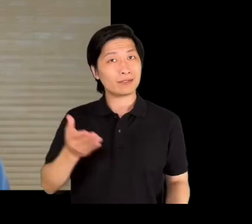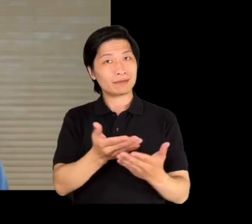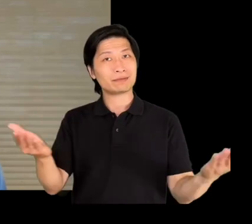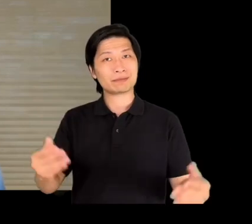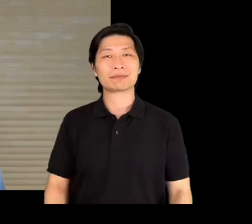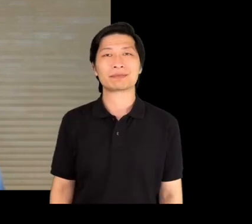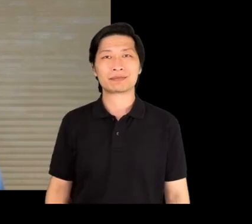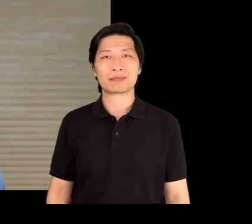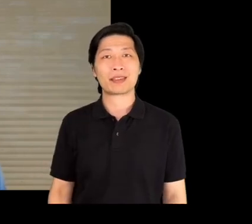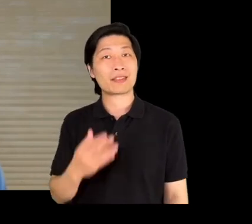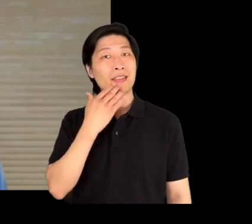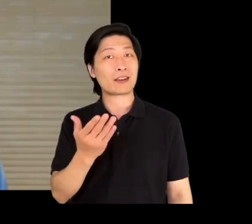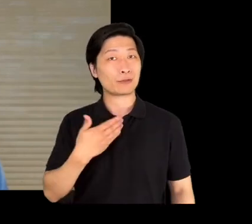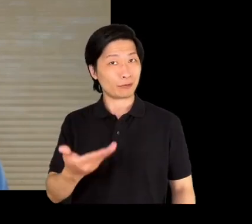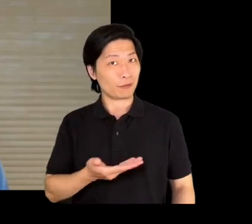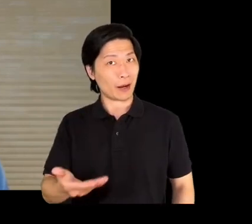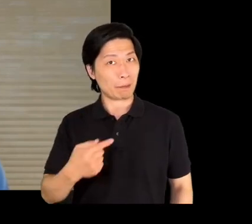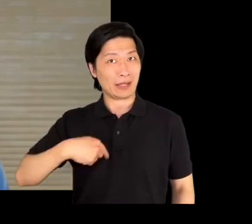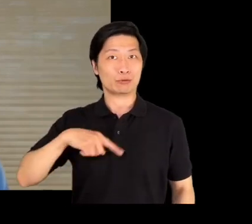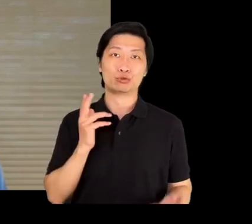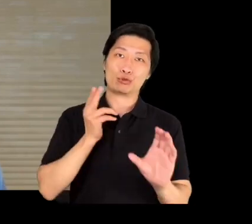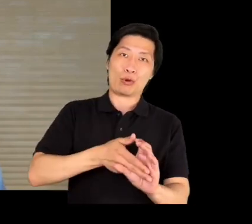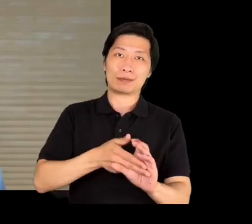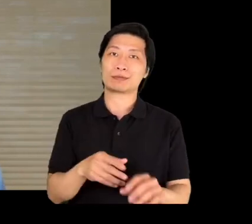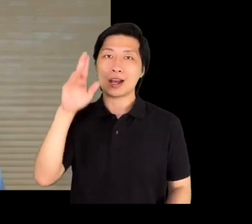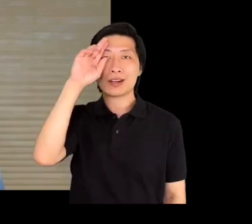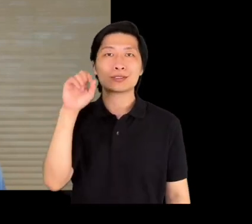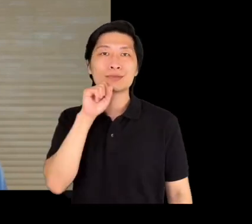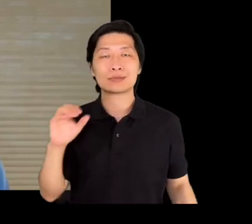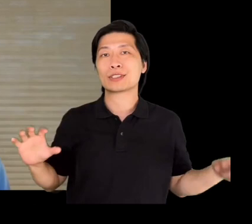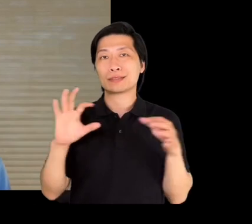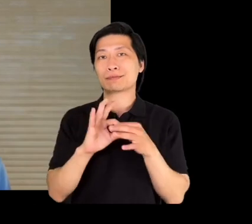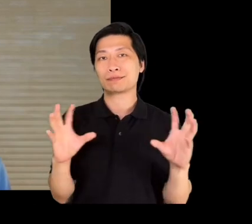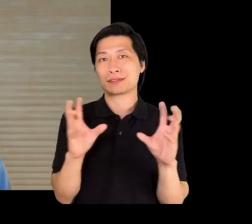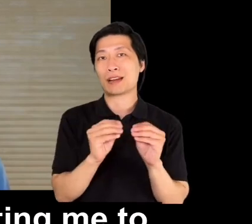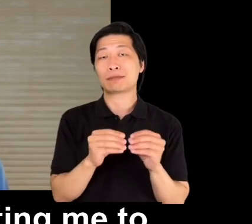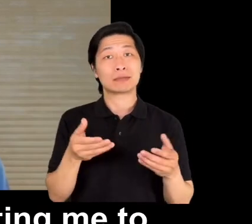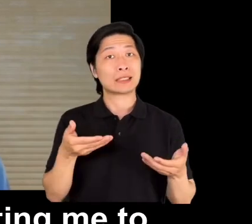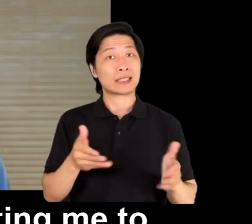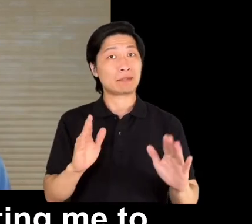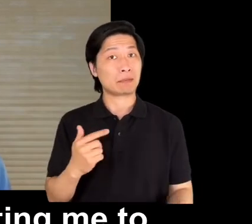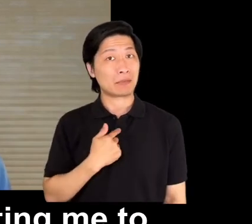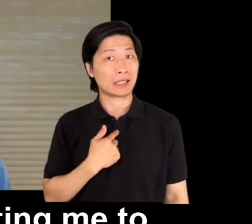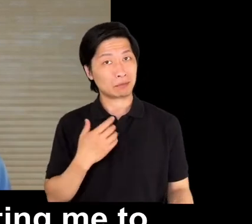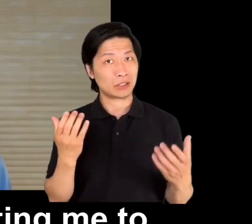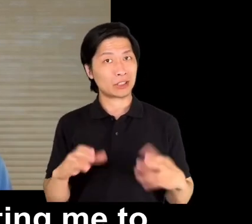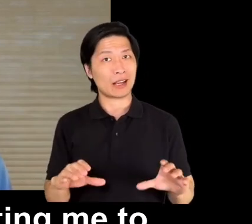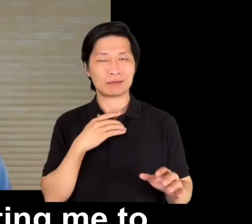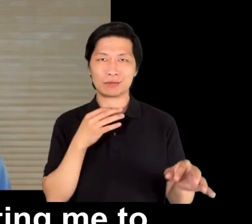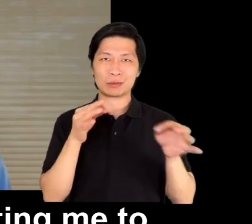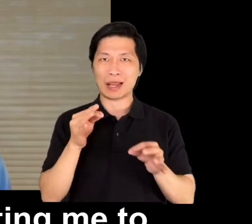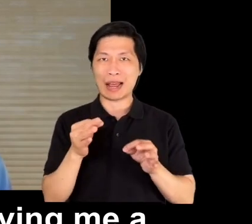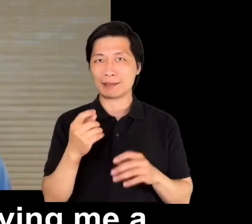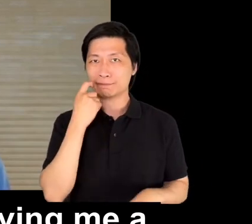Hello everyone. Thank you for inviting me to join the Usher Connections Conference and giving me a chance to describe